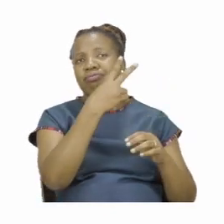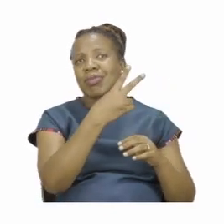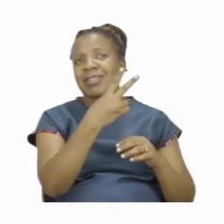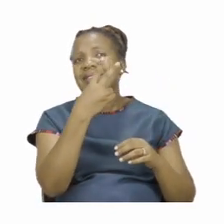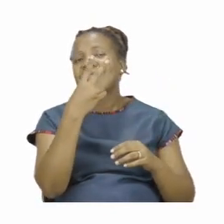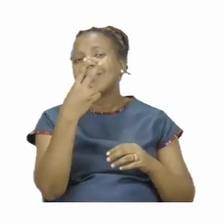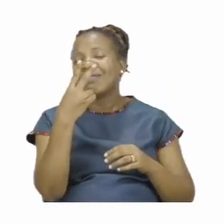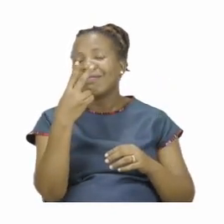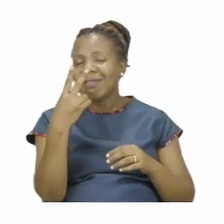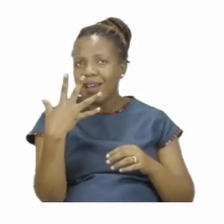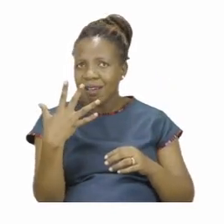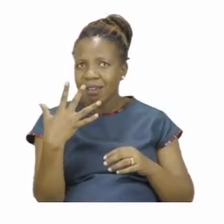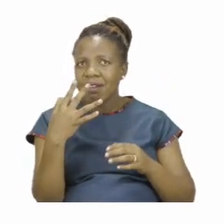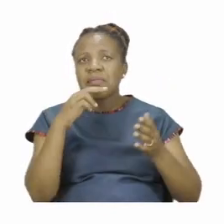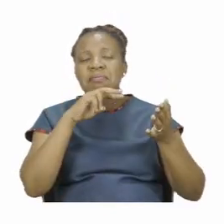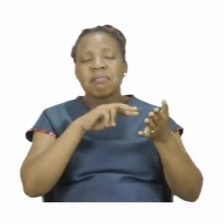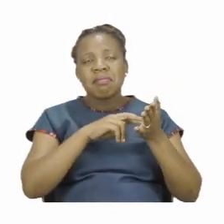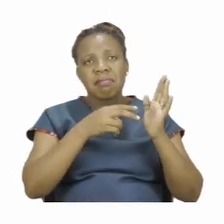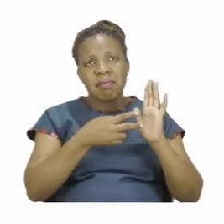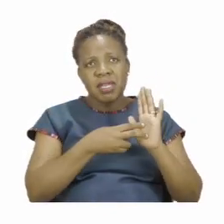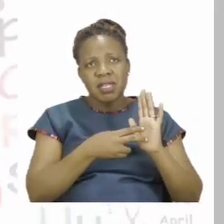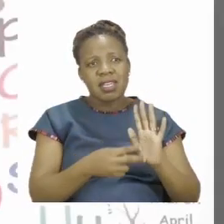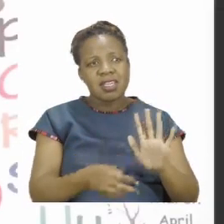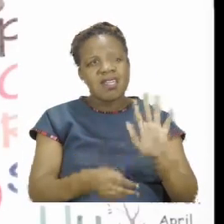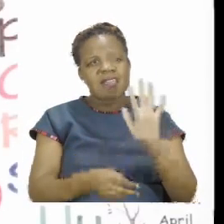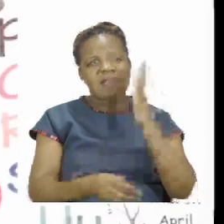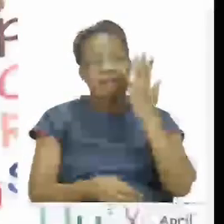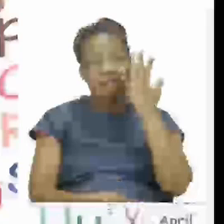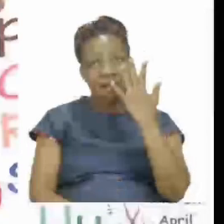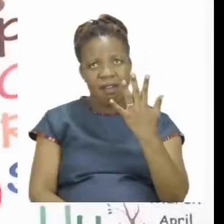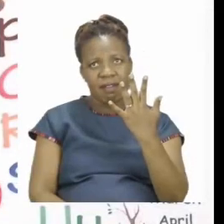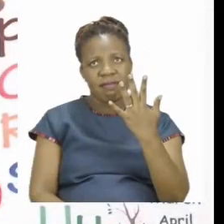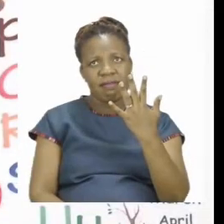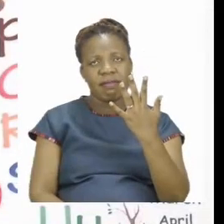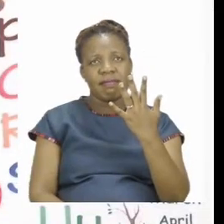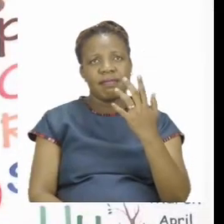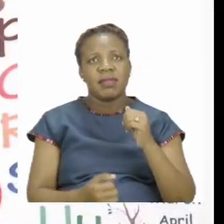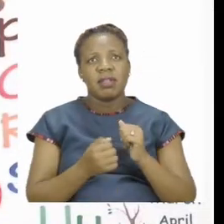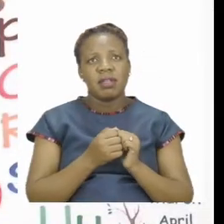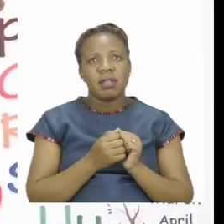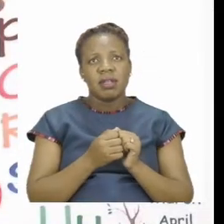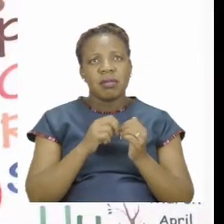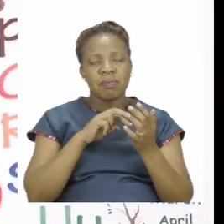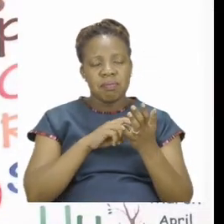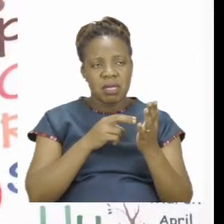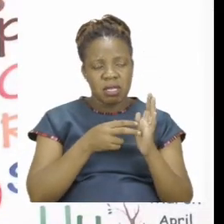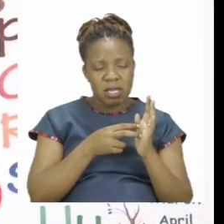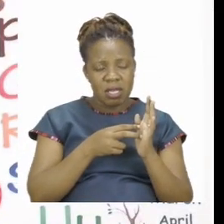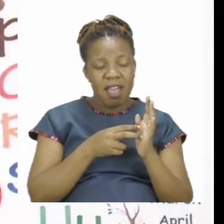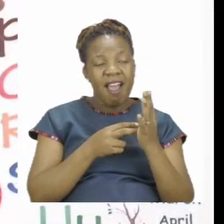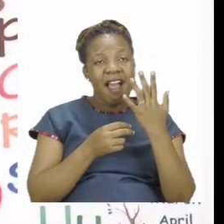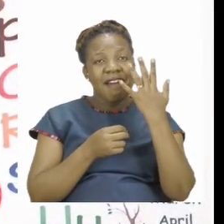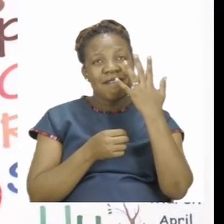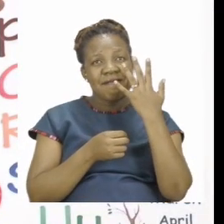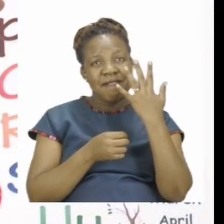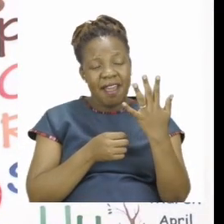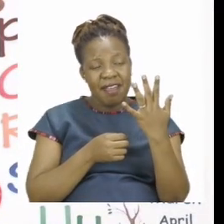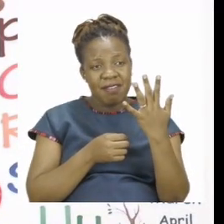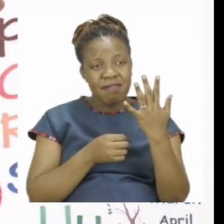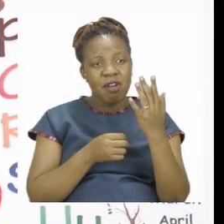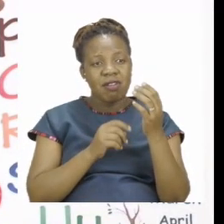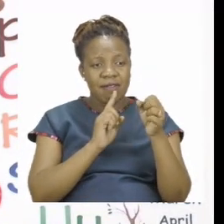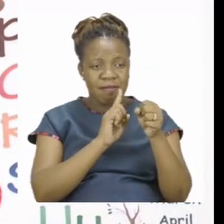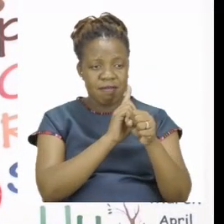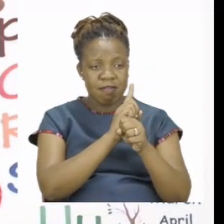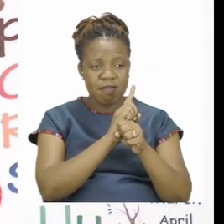25. So that is 5. So that means 5 is going into the first box. Now we need to decide,